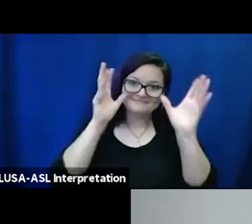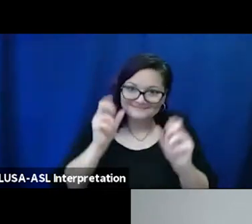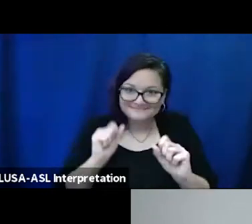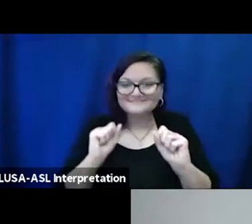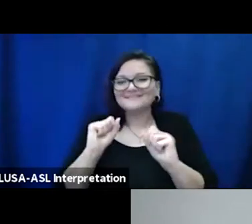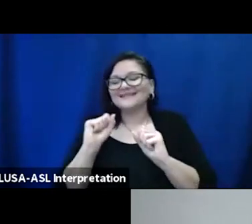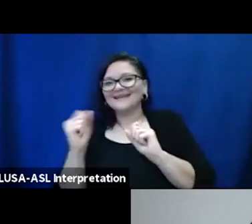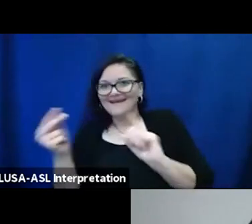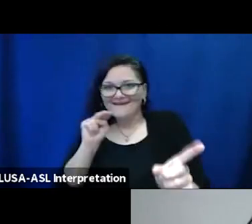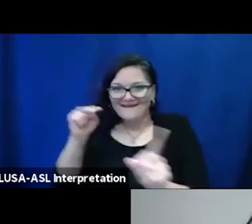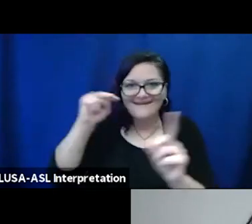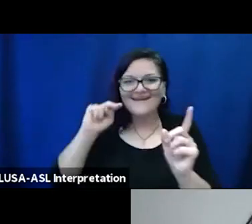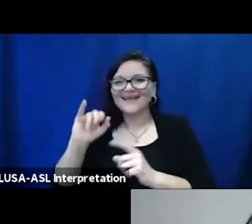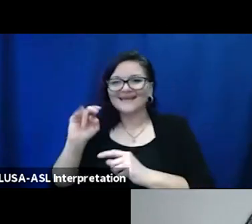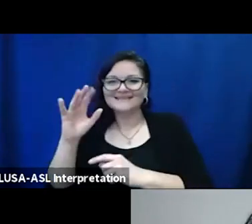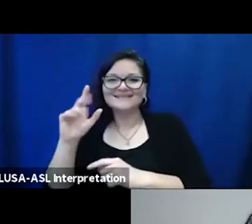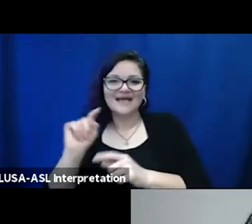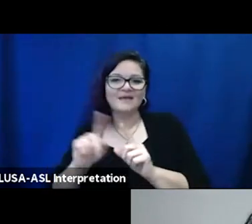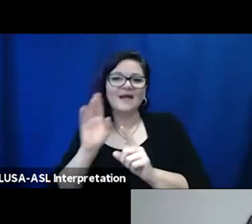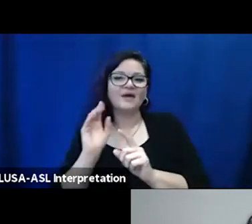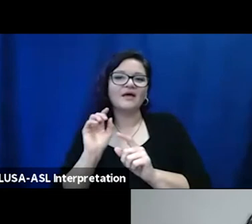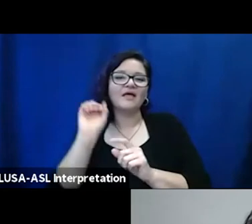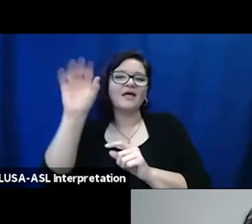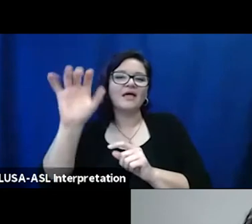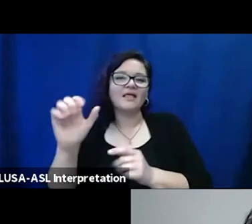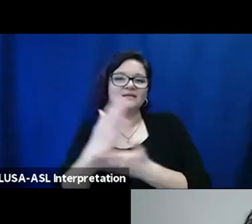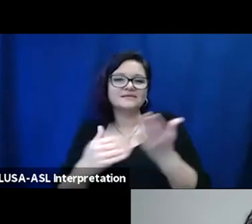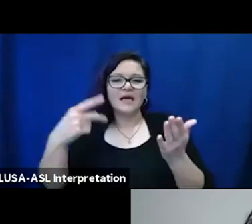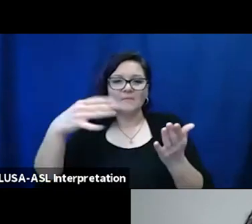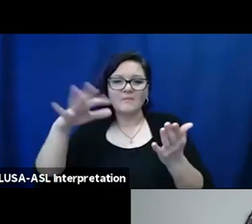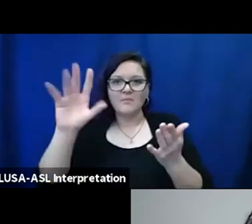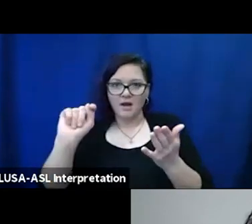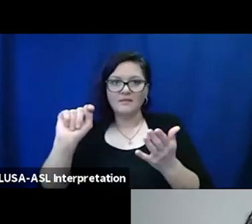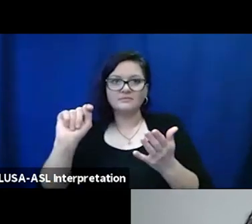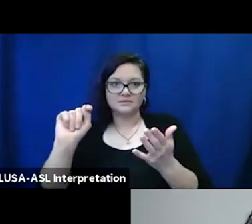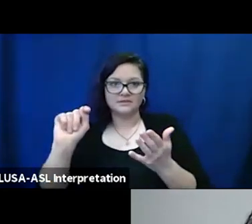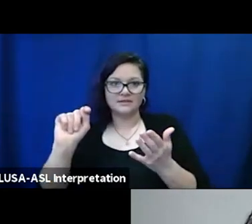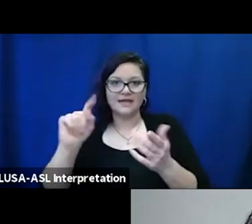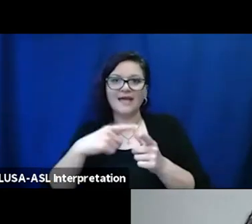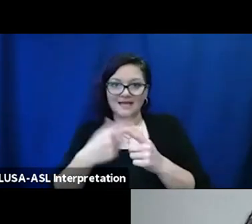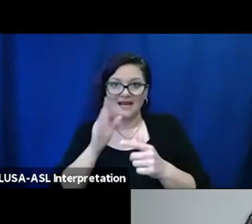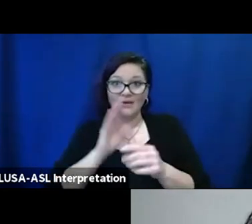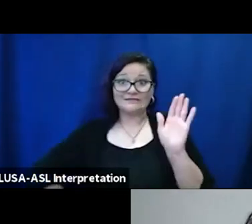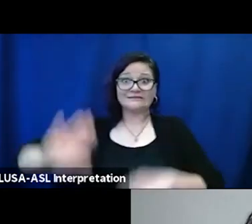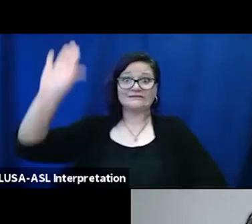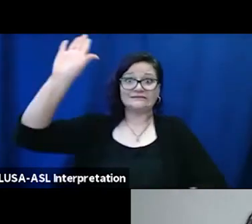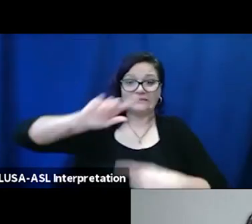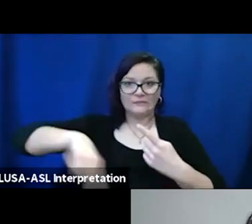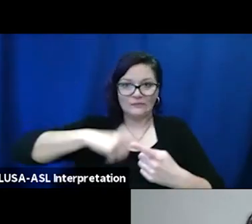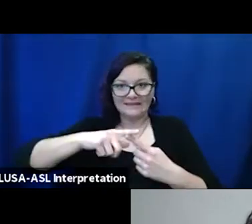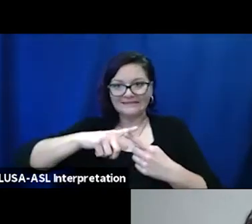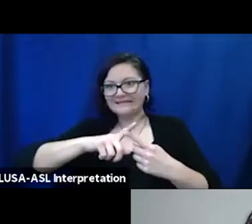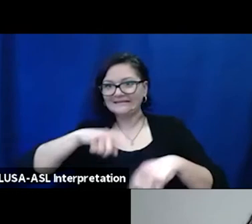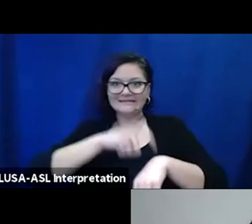insights, but I'm going to give you a few prompts. I'll let you go. raise my hand when we have to hop over into